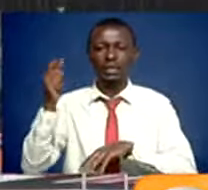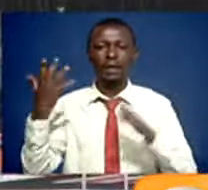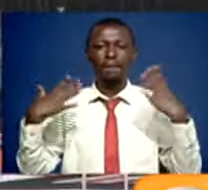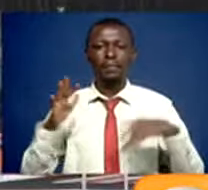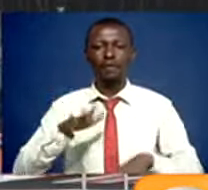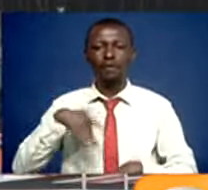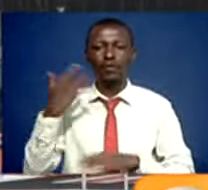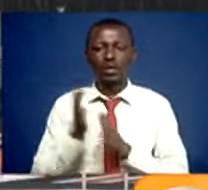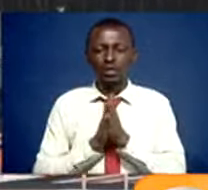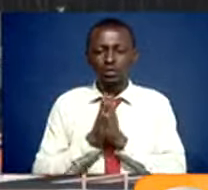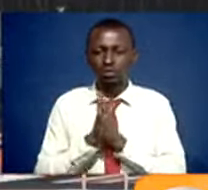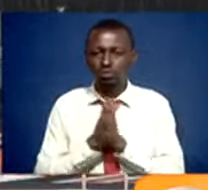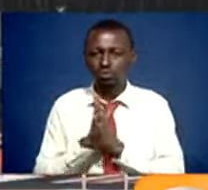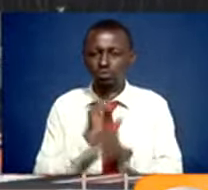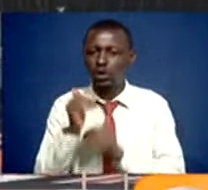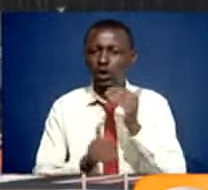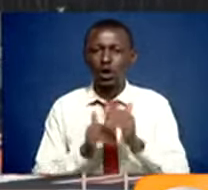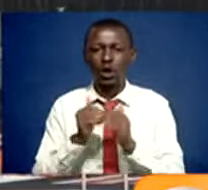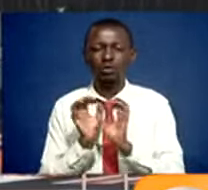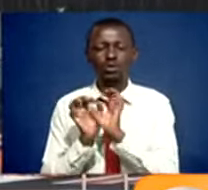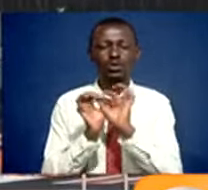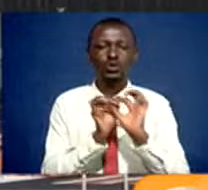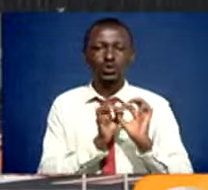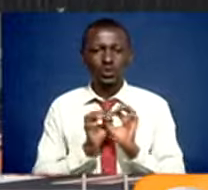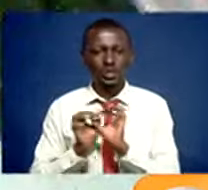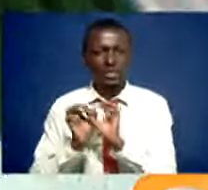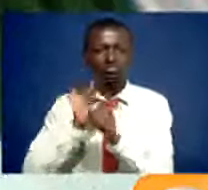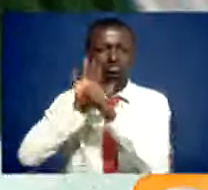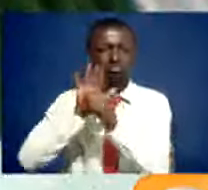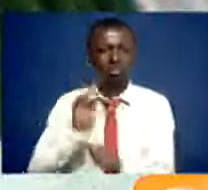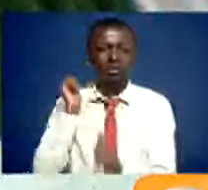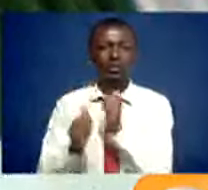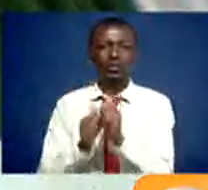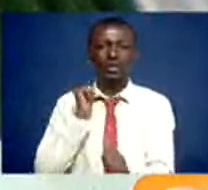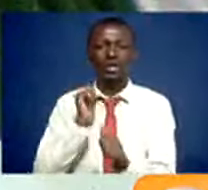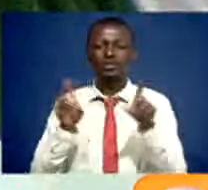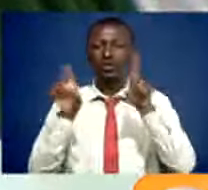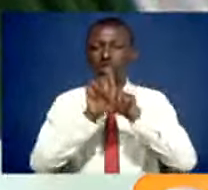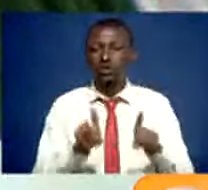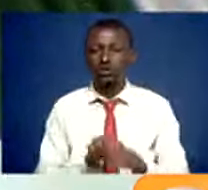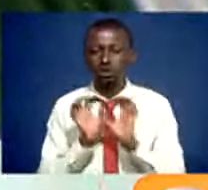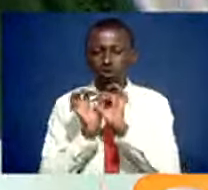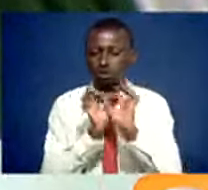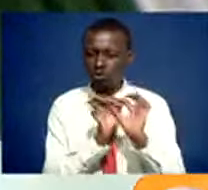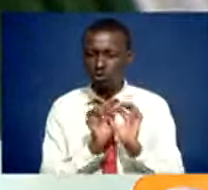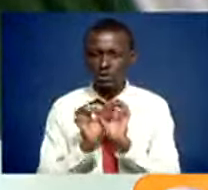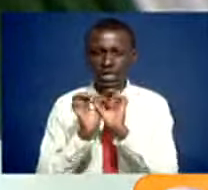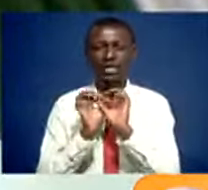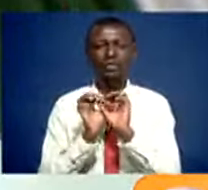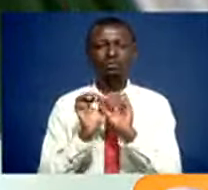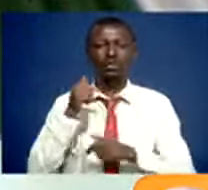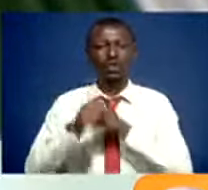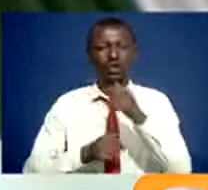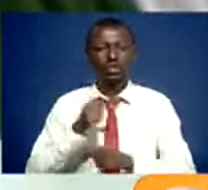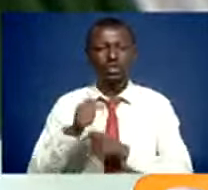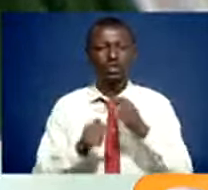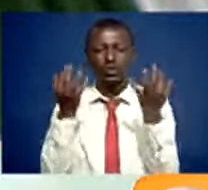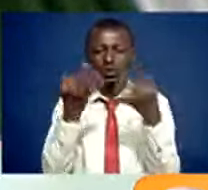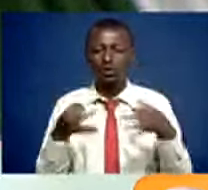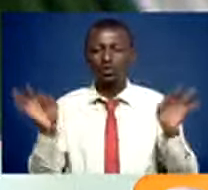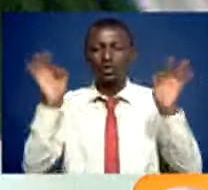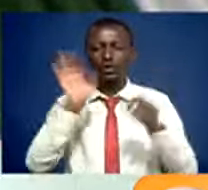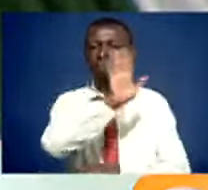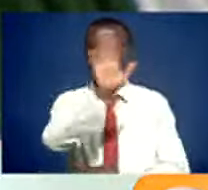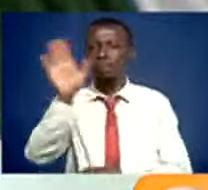stand as one, resist oppression, and unite to claim their sovereignty and to win the